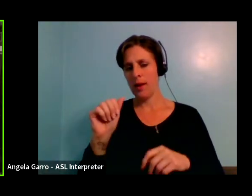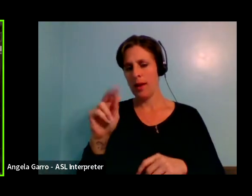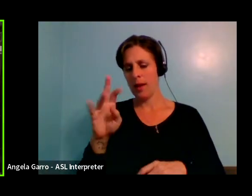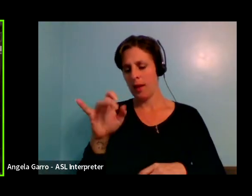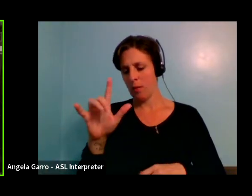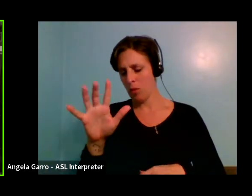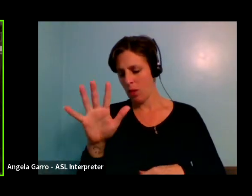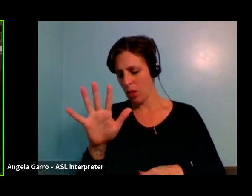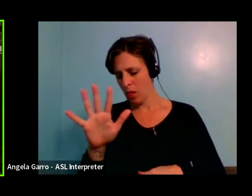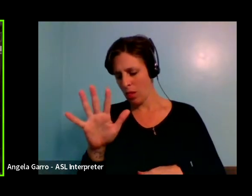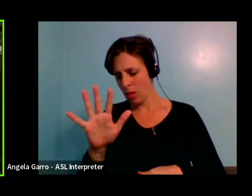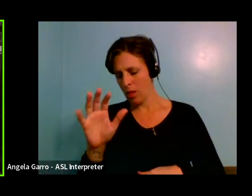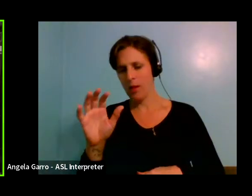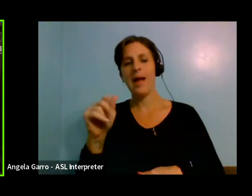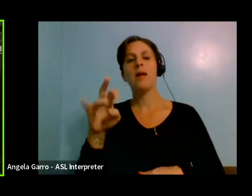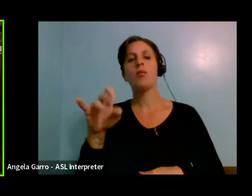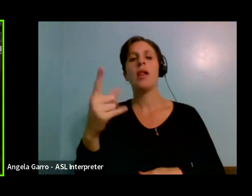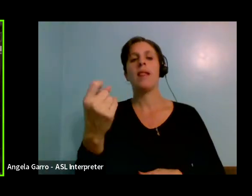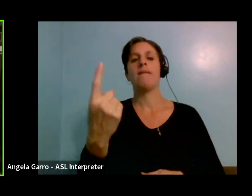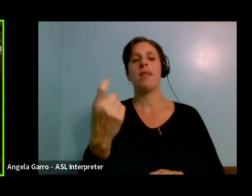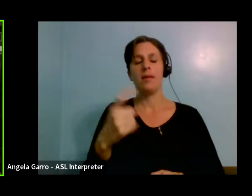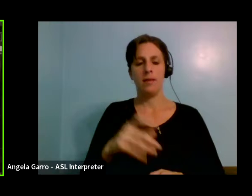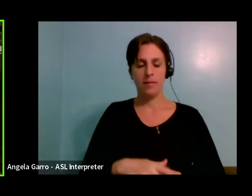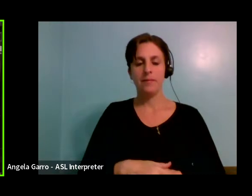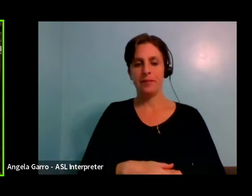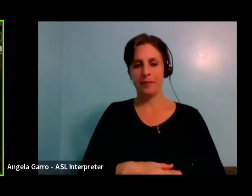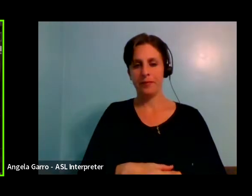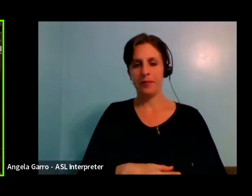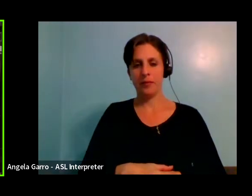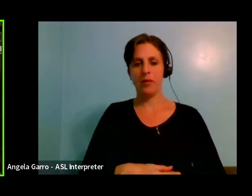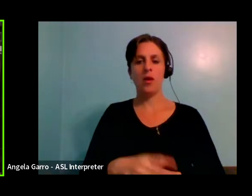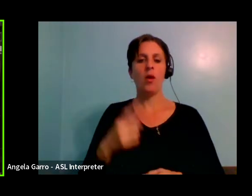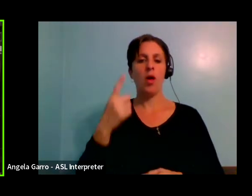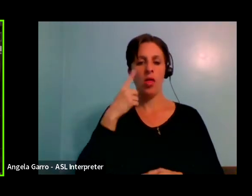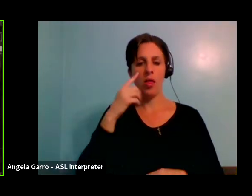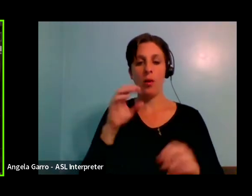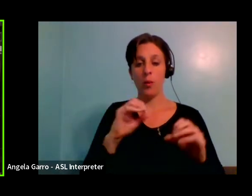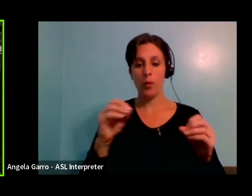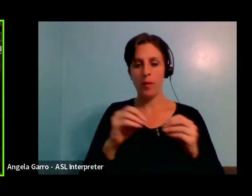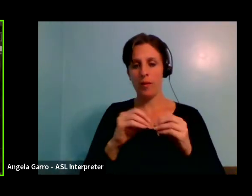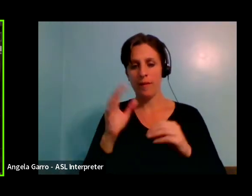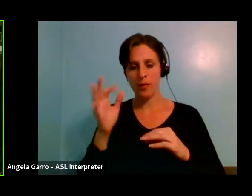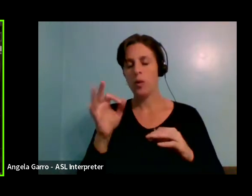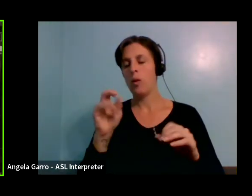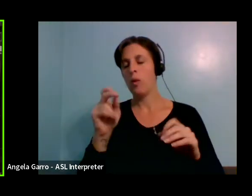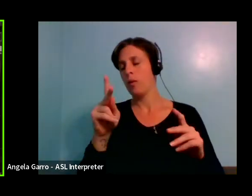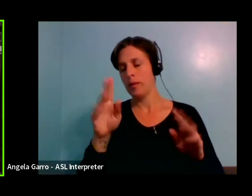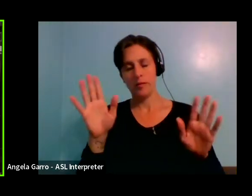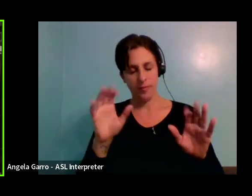April 11th. Yes. Oh, okay, because I think Yeah, you'd mentioned we thank didn't have any further. Wait Yeah, till I forgot. Earth Day. Okay.